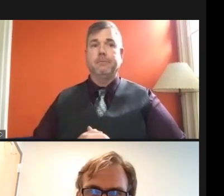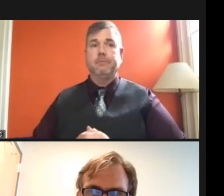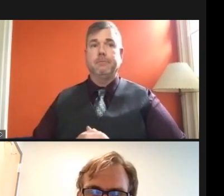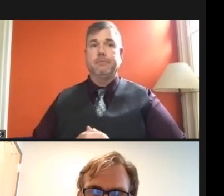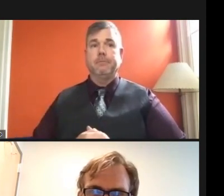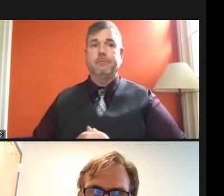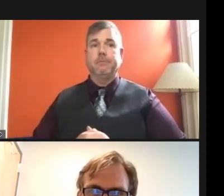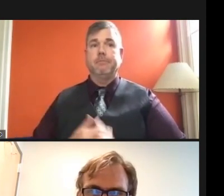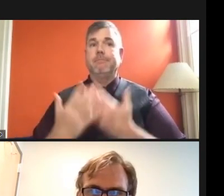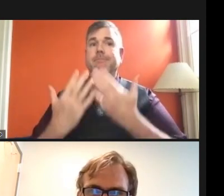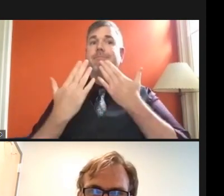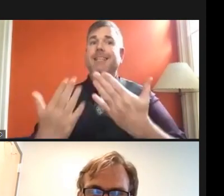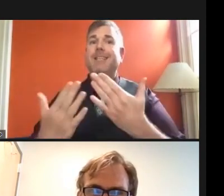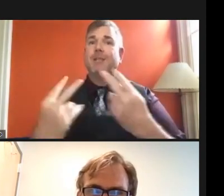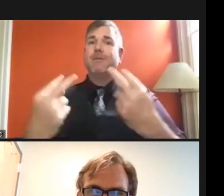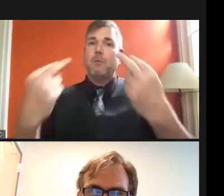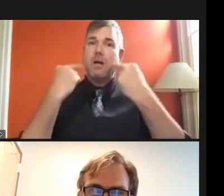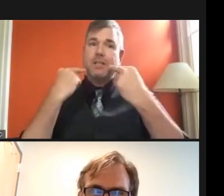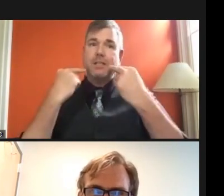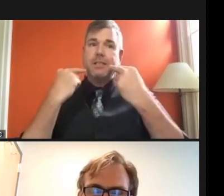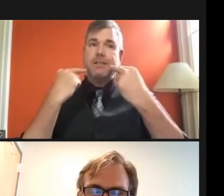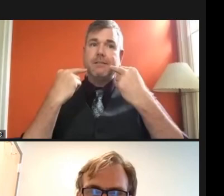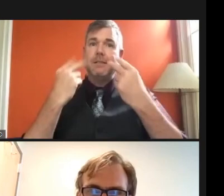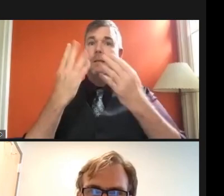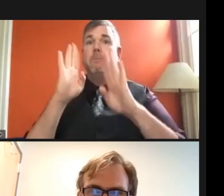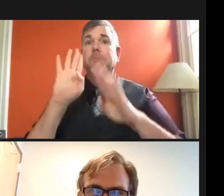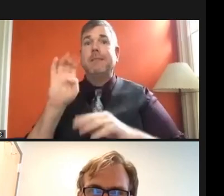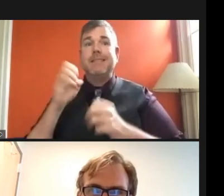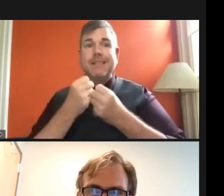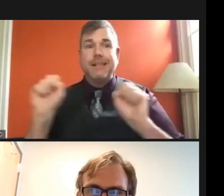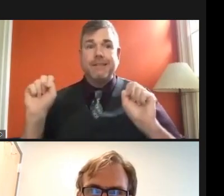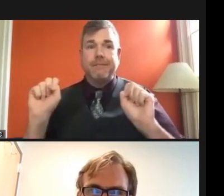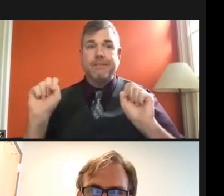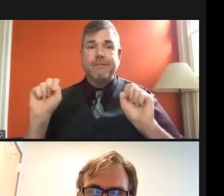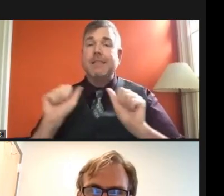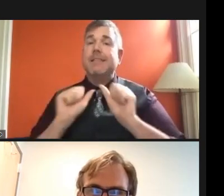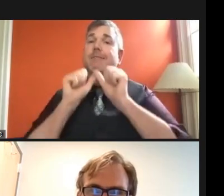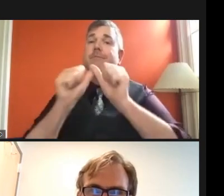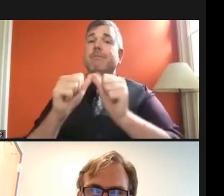safe, Marin. Continue to wash those hands, stay 6 feet apart, and cover your